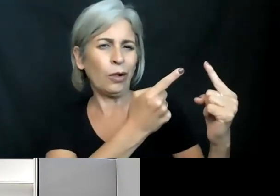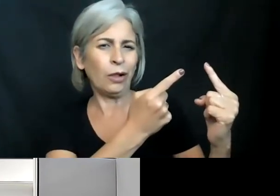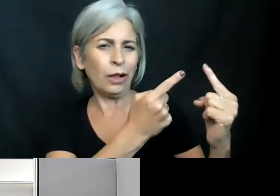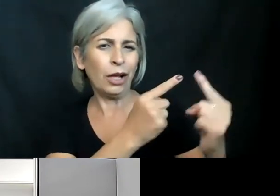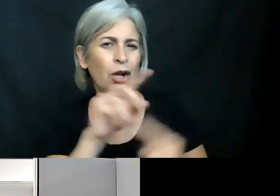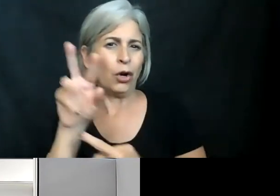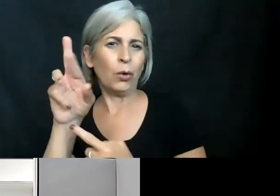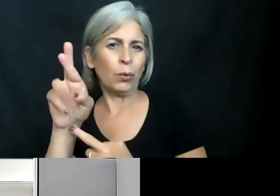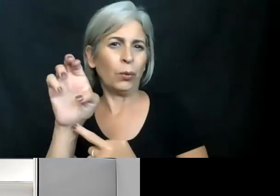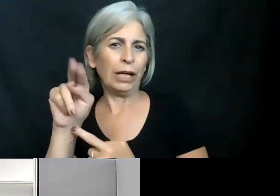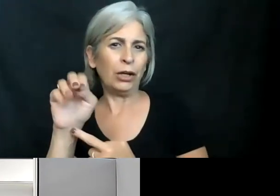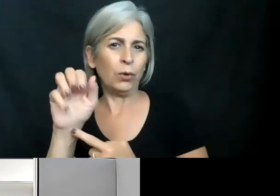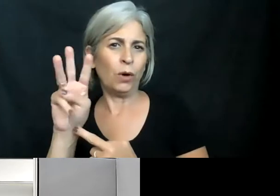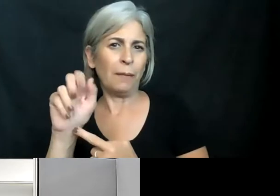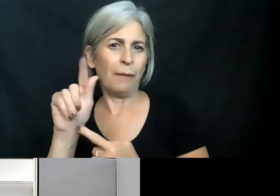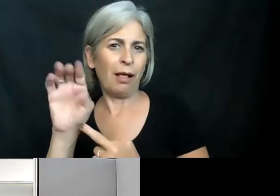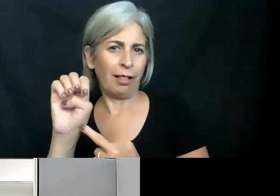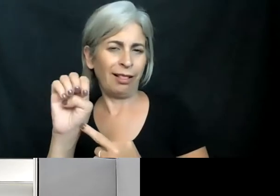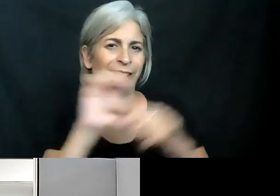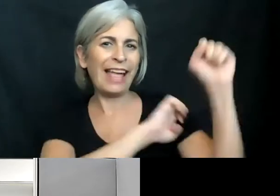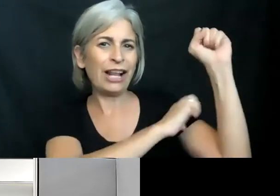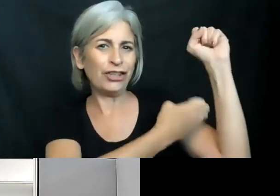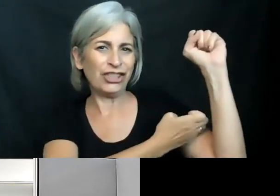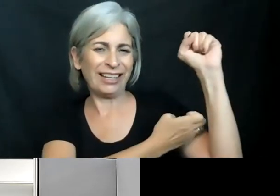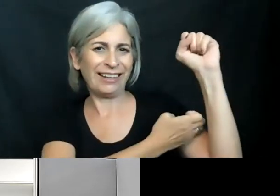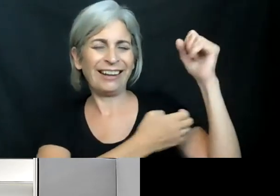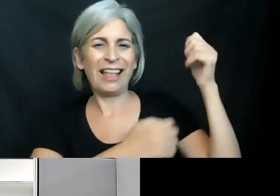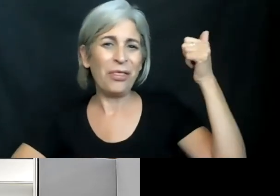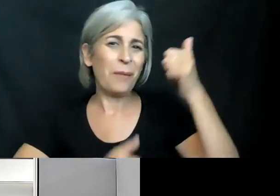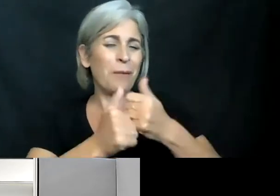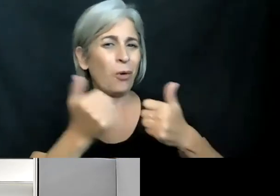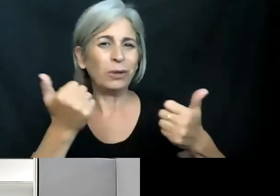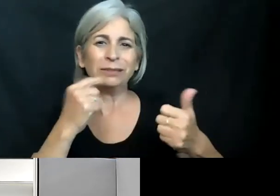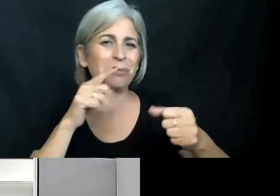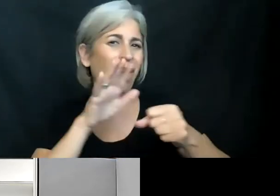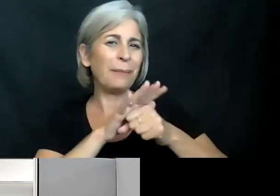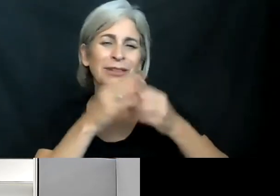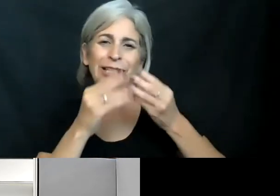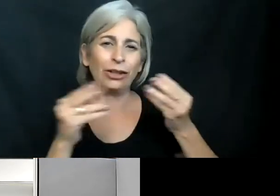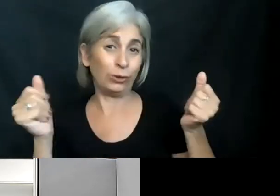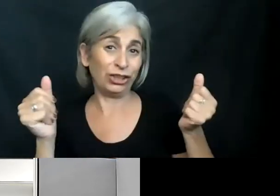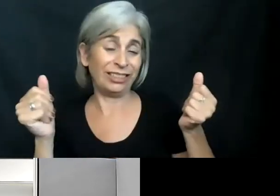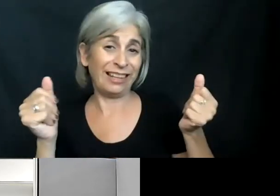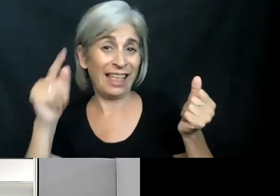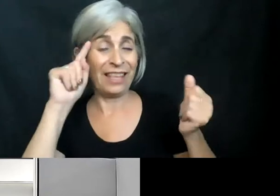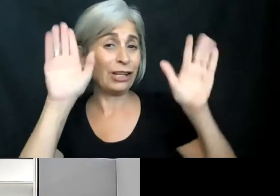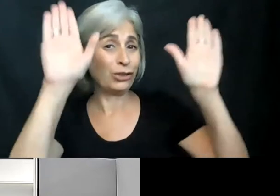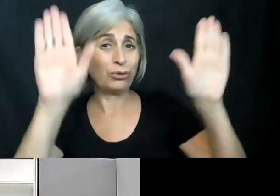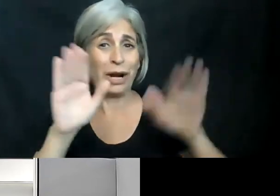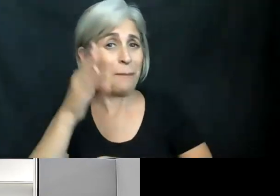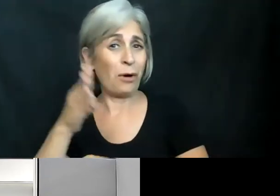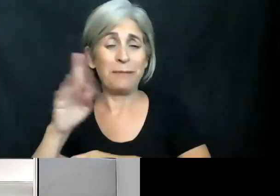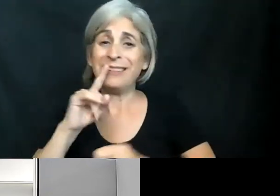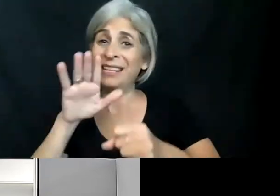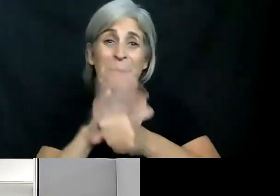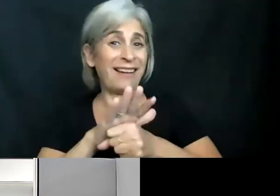renewable energy, since that's, like we talked about, one of the most promising solutions. So I think it's great that Boynton Beach has committed